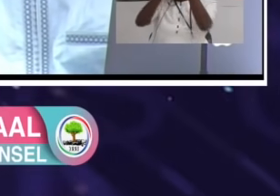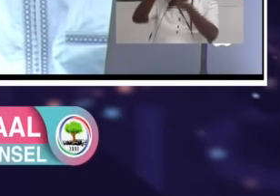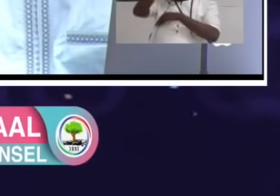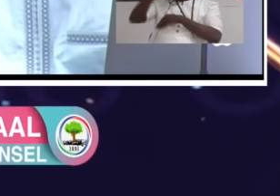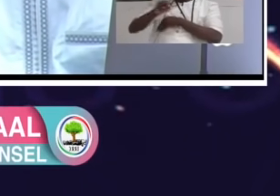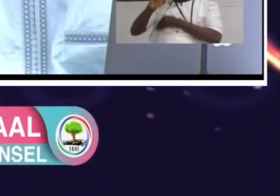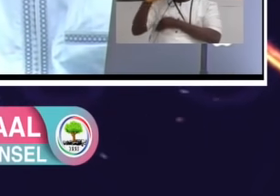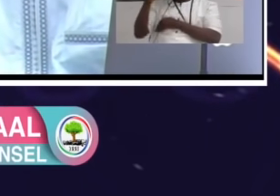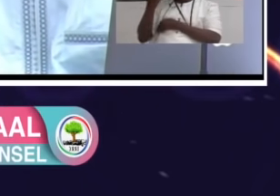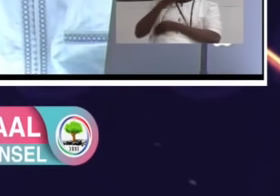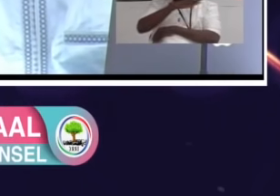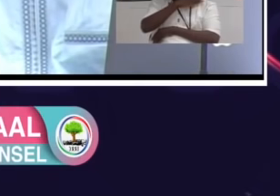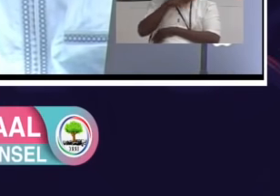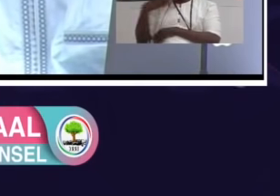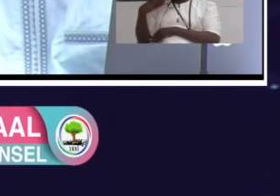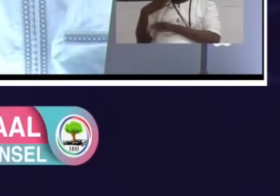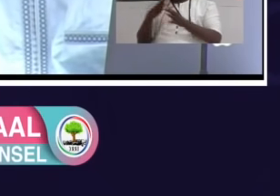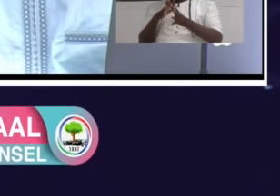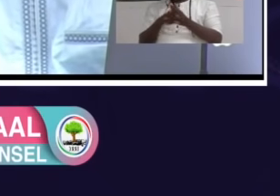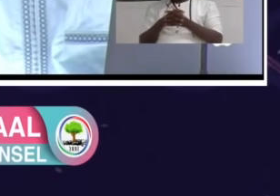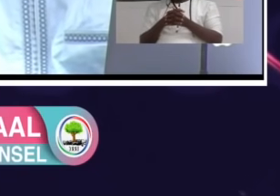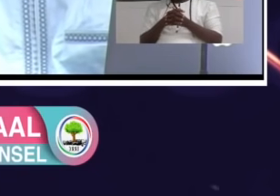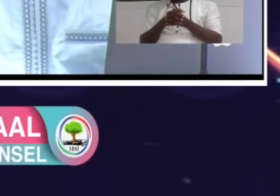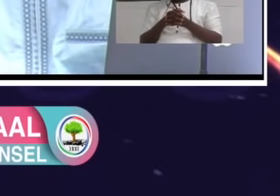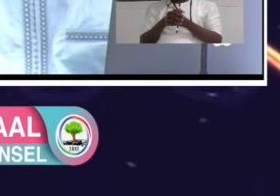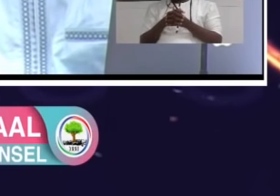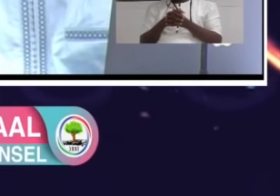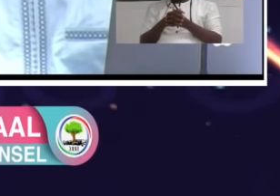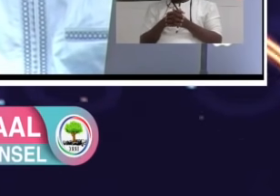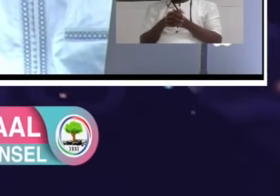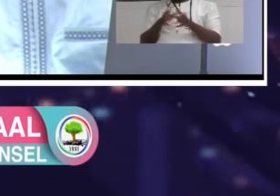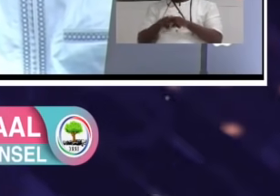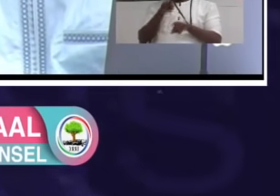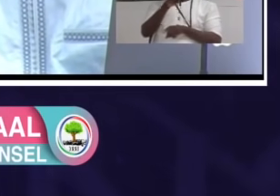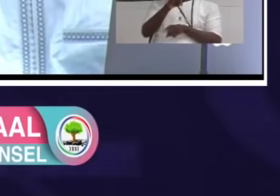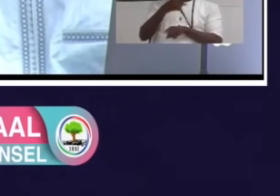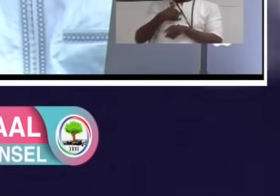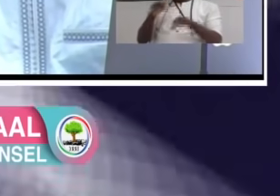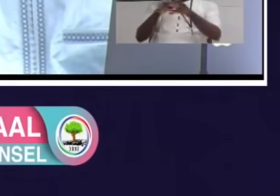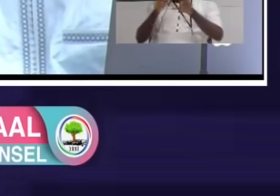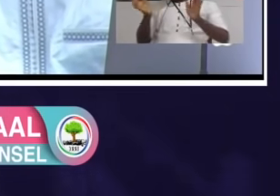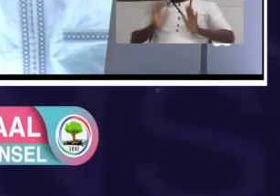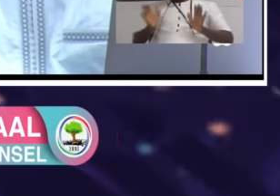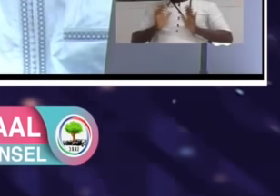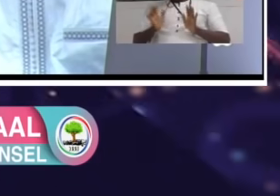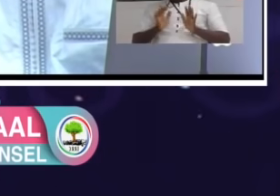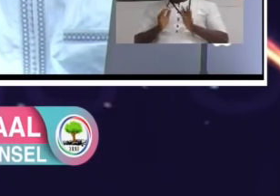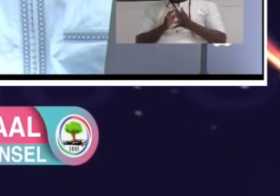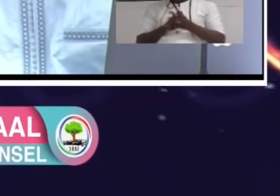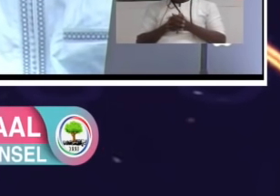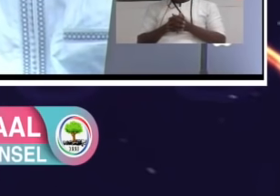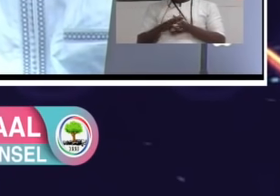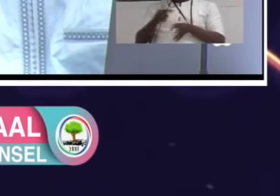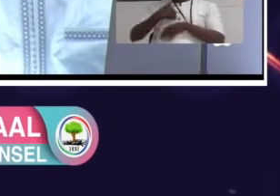reey ngeen fukki nit ak juroom ñi nga xamne gan lañ duñ doomi reew mi. Bobu bokuma ci won. That one I did not participate in that.